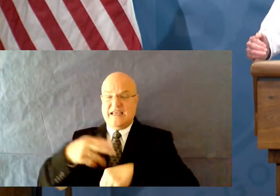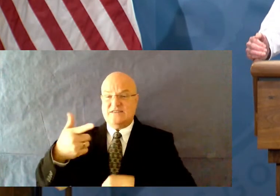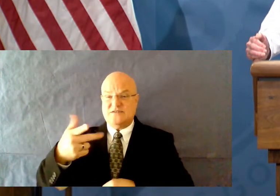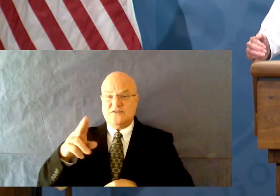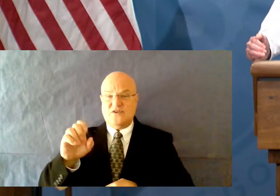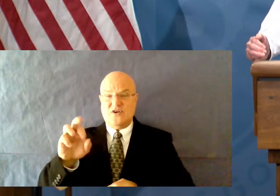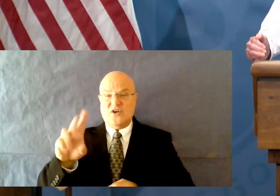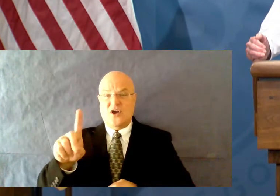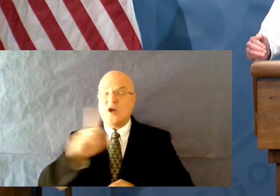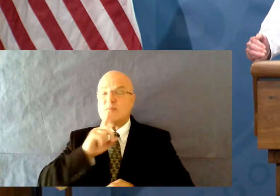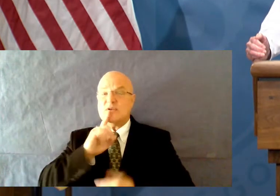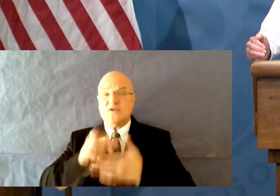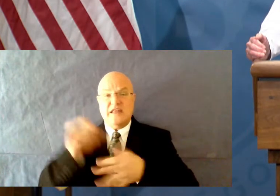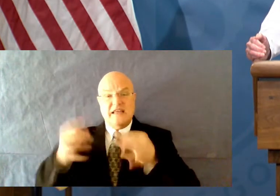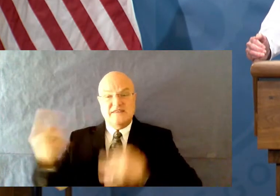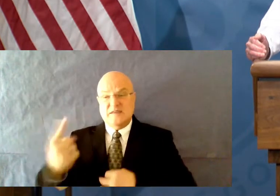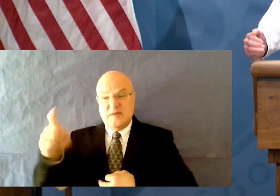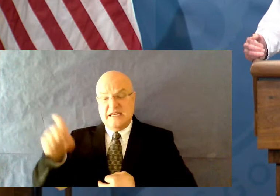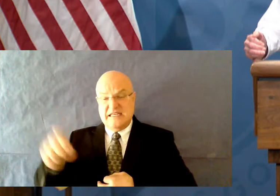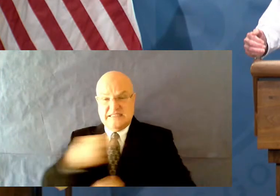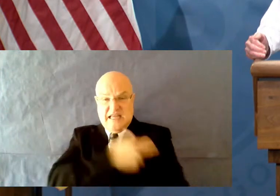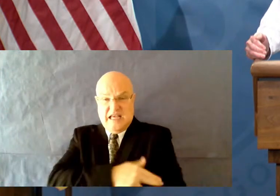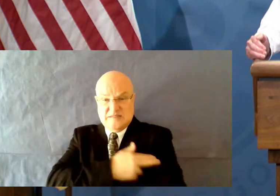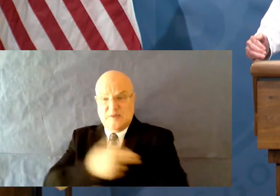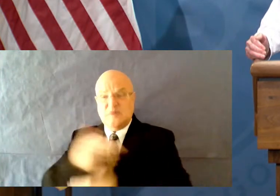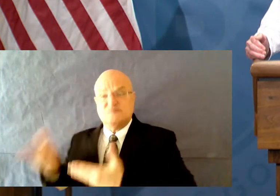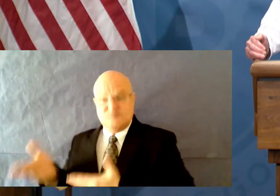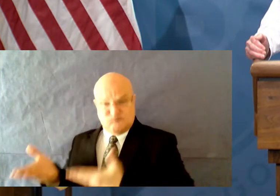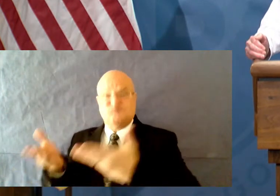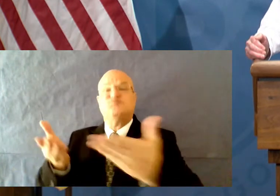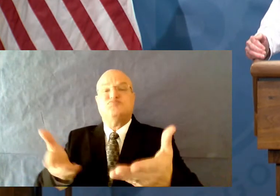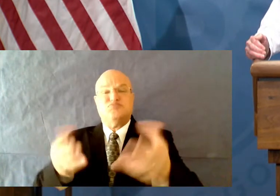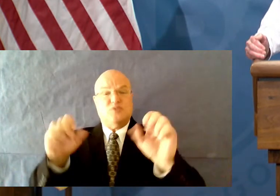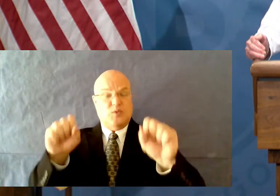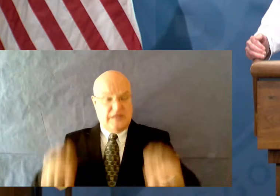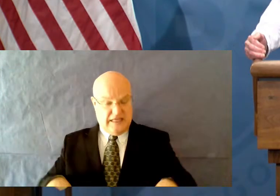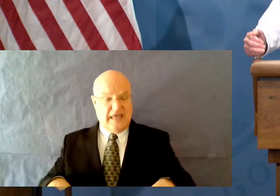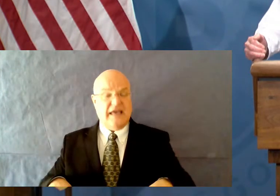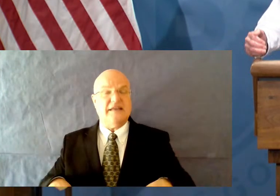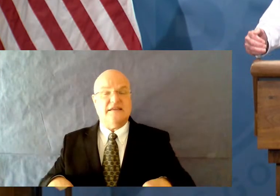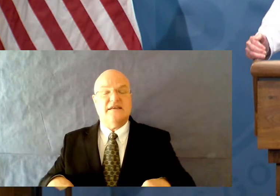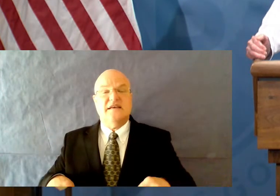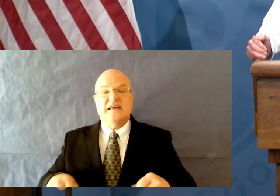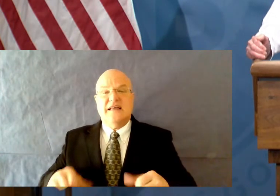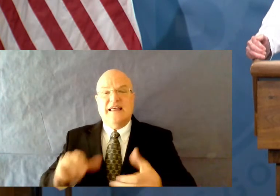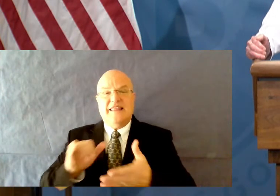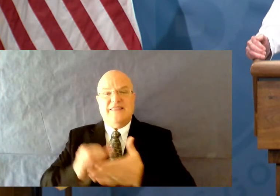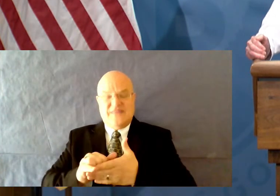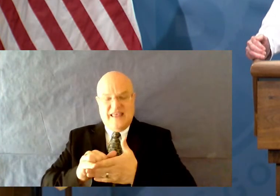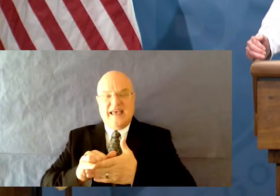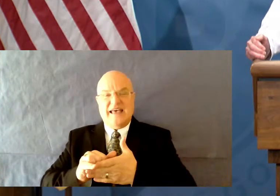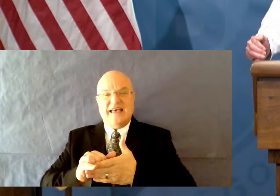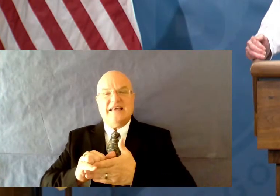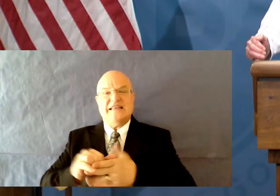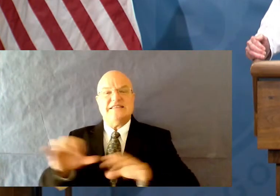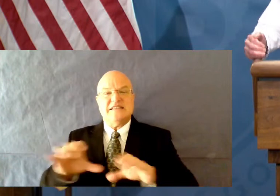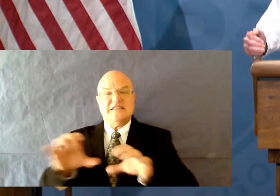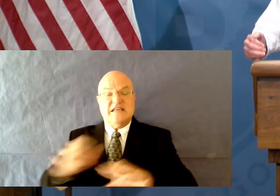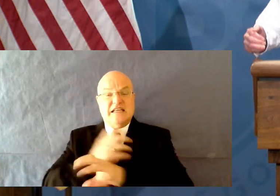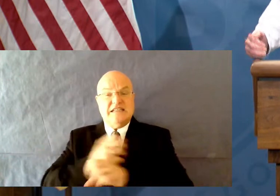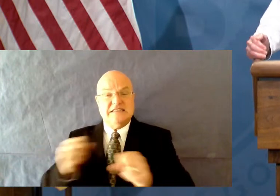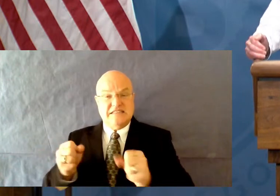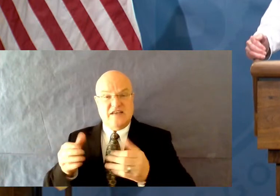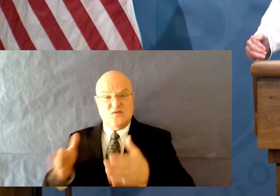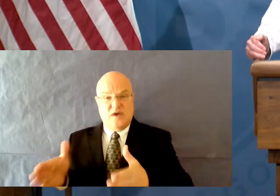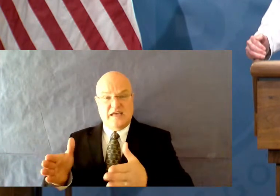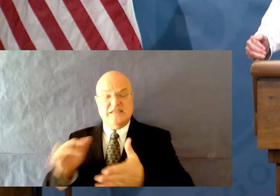make sure that if somebody needs hospital care, needs to have that kind of transport, that can be done in a safe fashion.